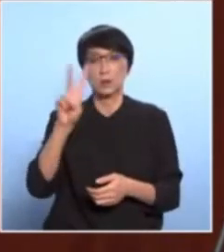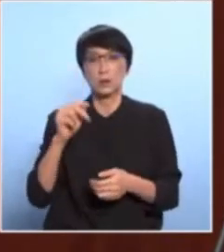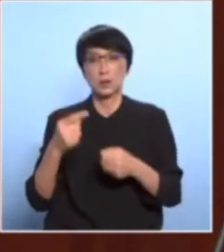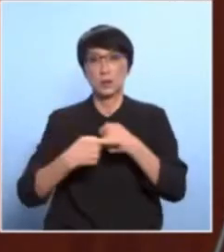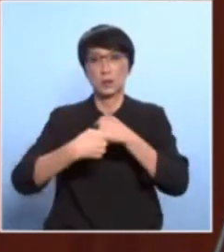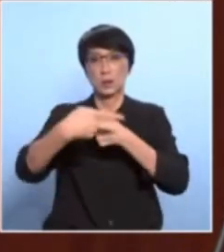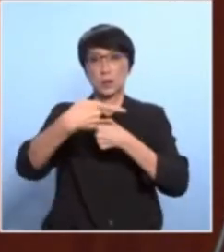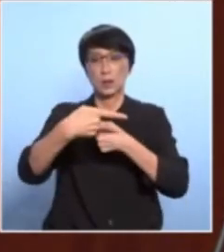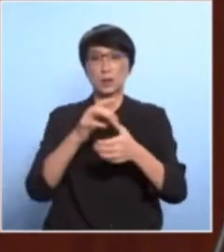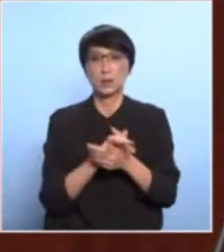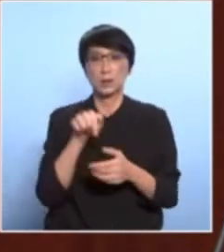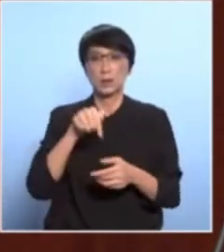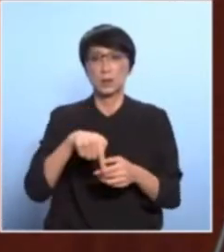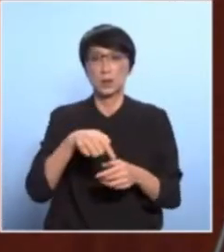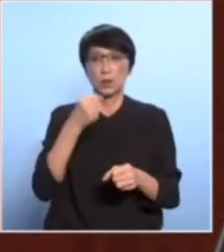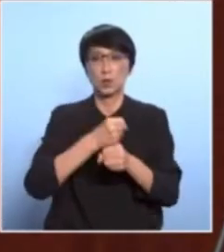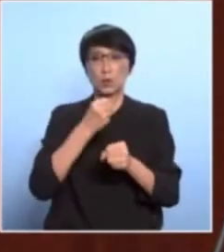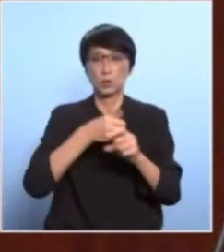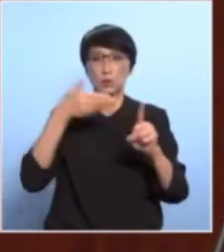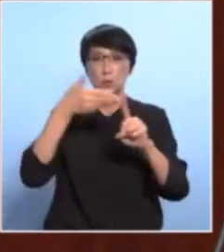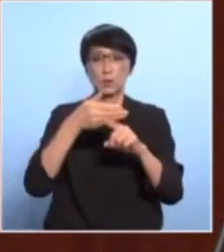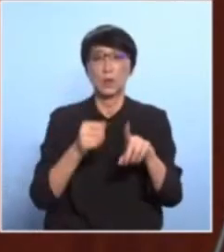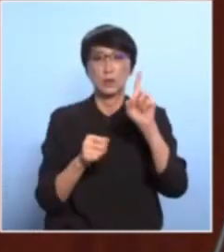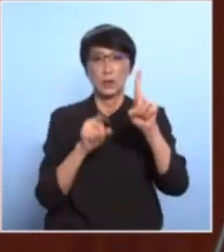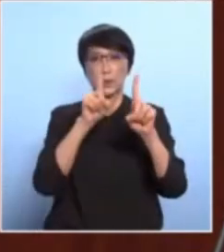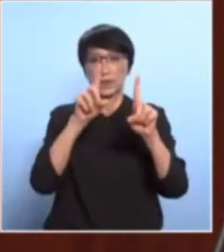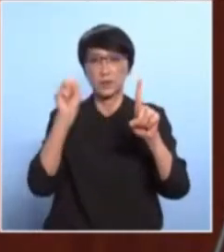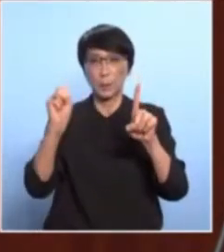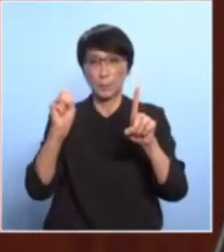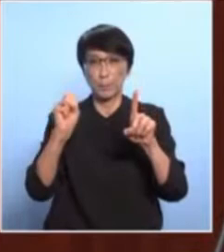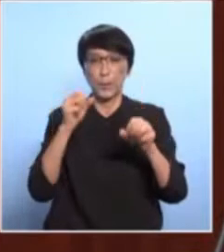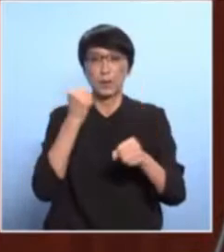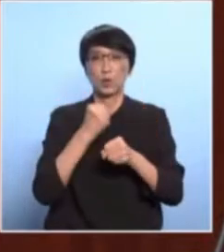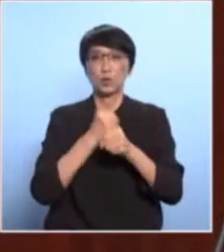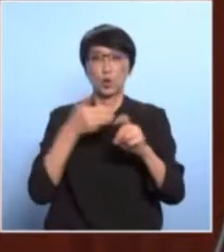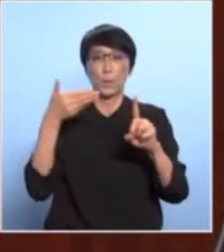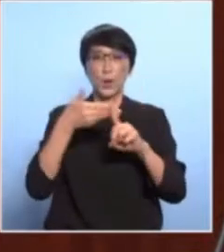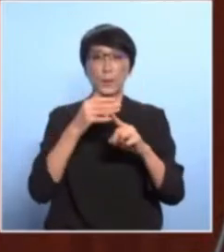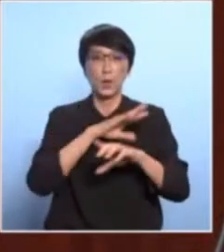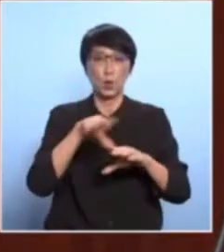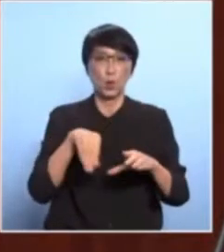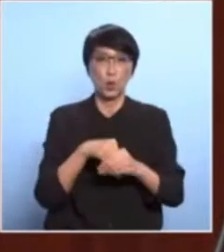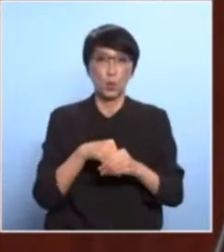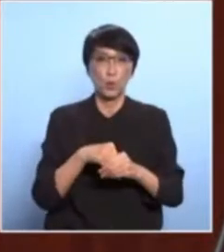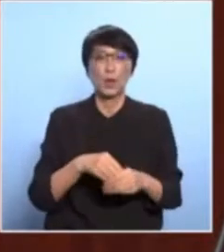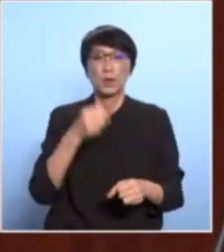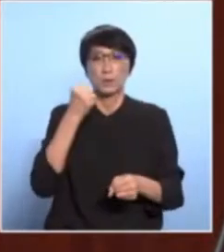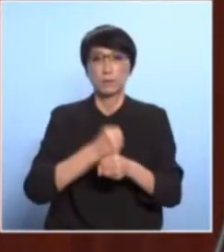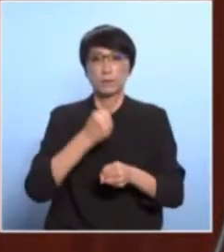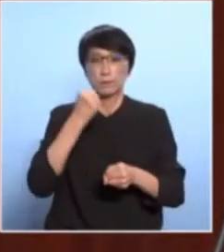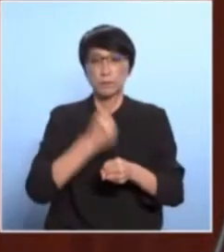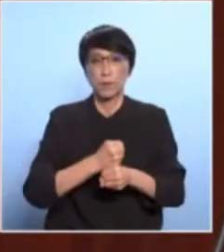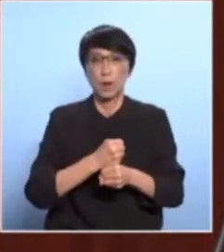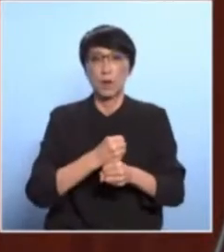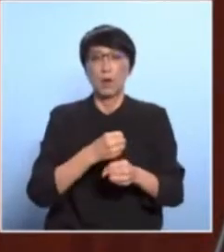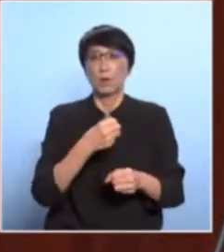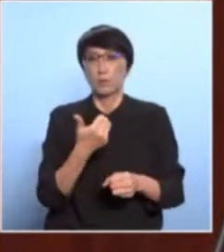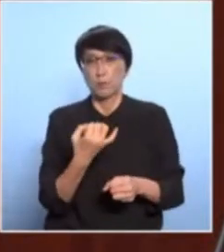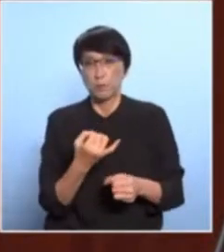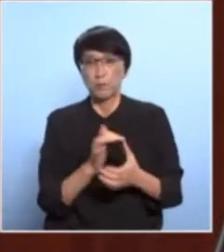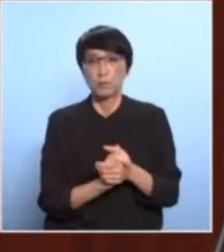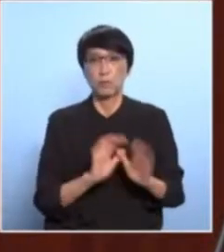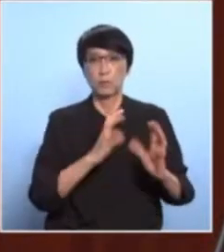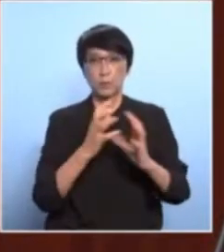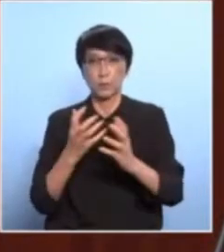In the last policy address, I set 110 indicators for specific tasks, including key performance